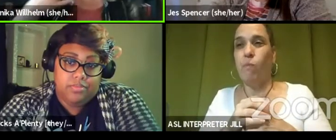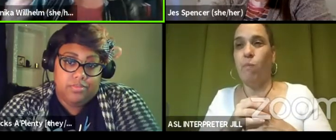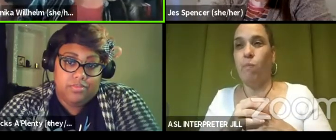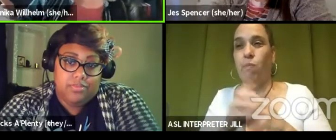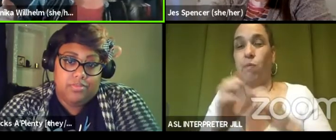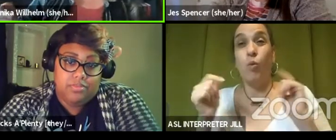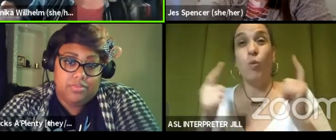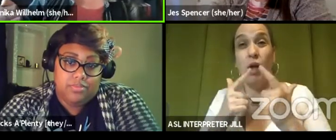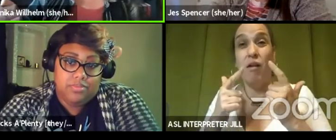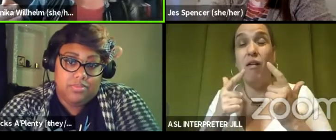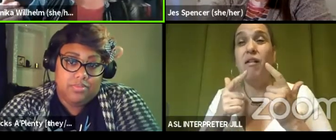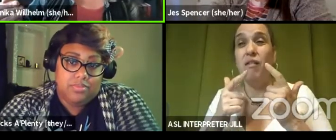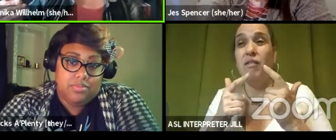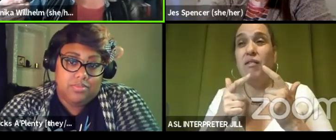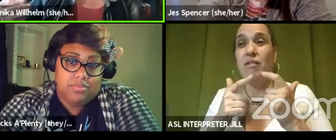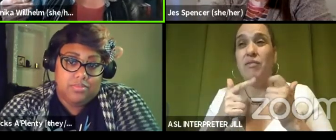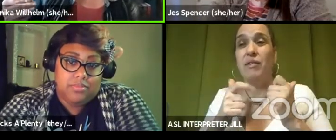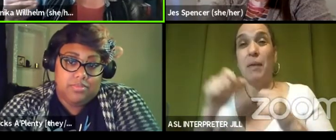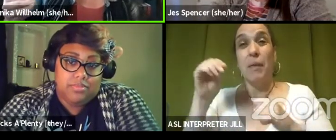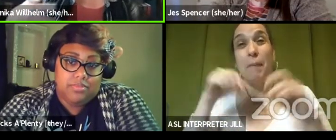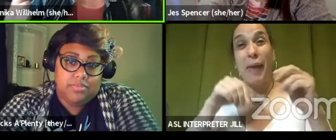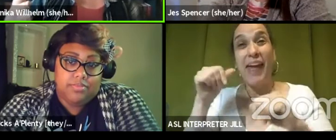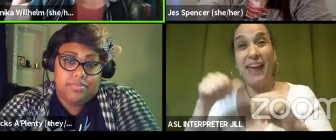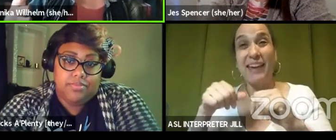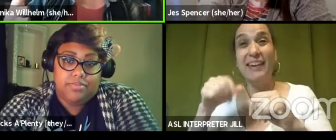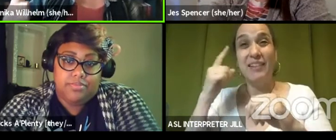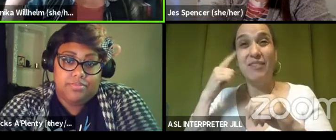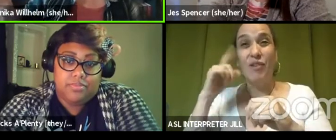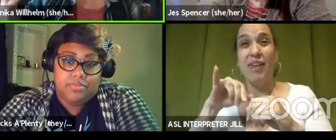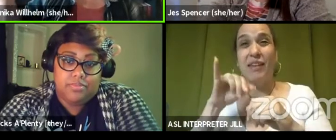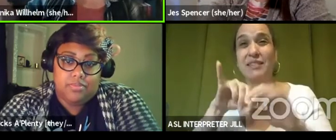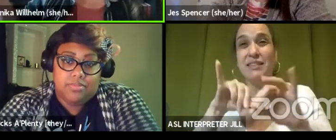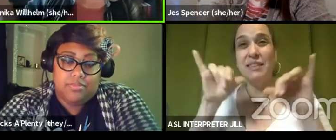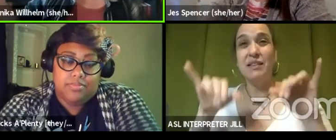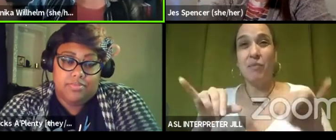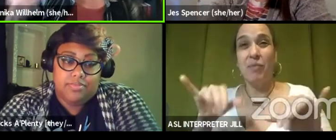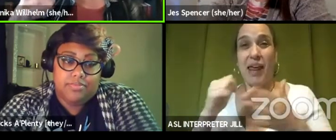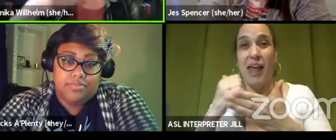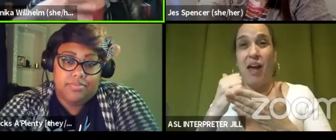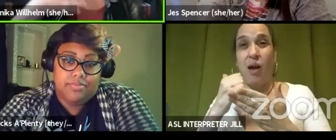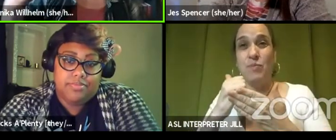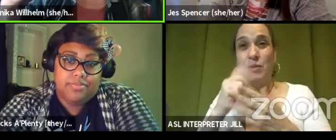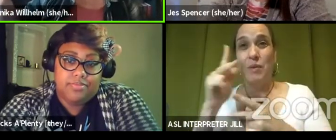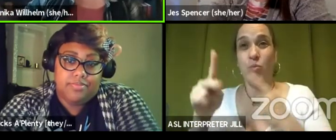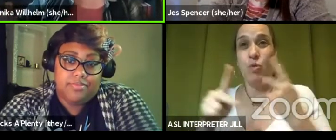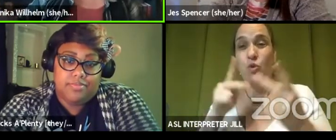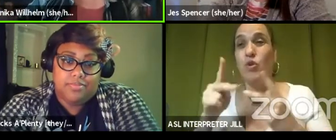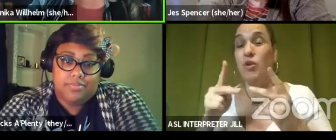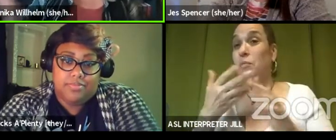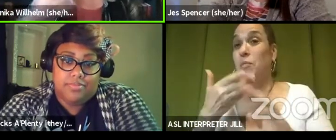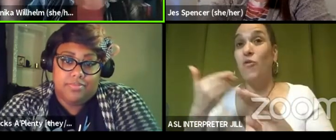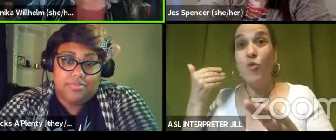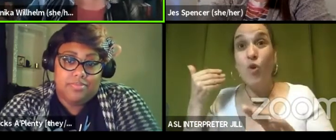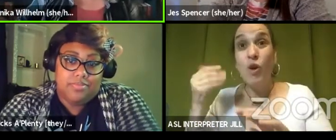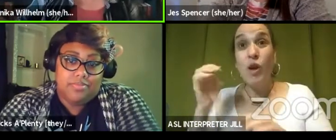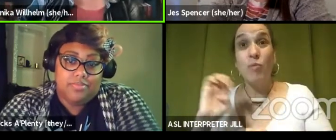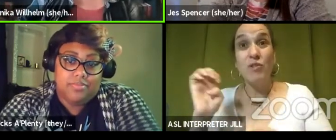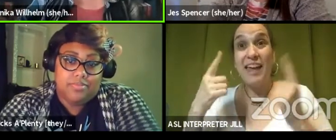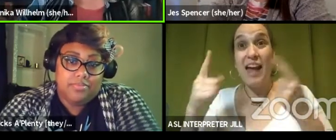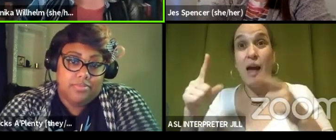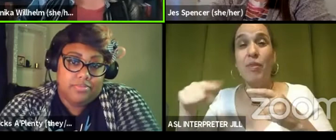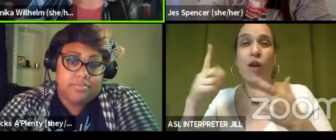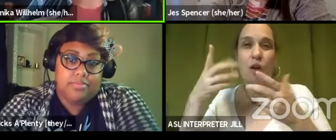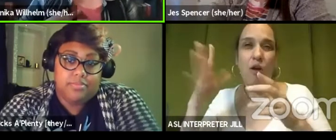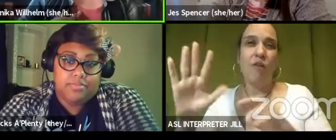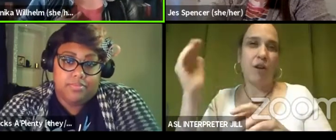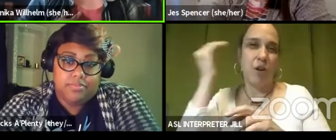we all can be paying into that, like, that system that helps the people, so that way even before the emergency happens, they already know who they can turn